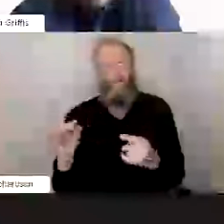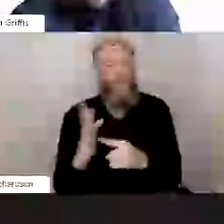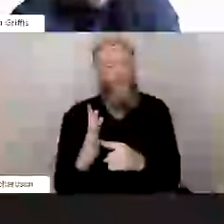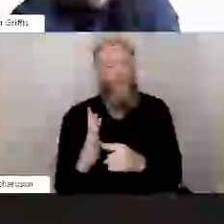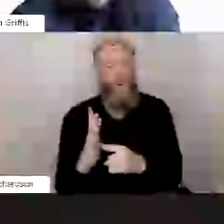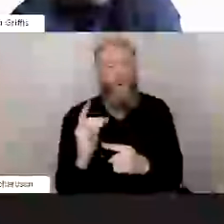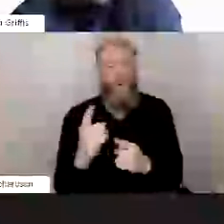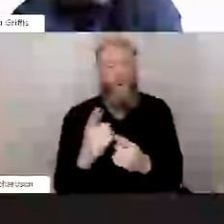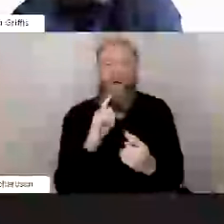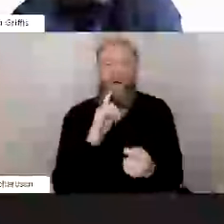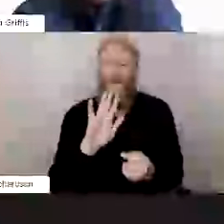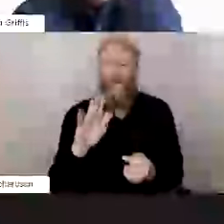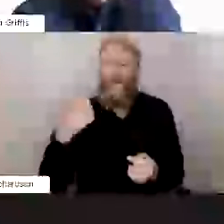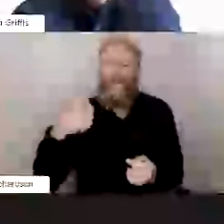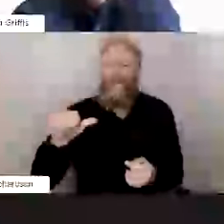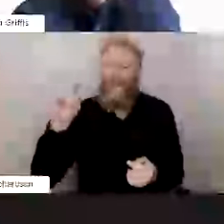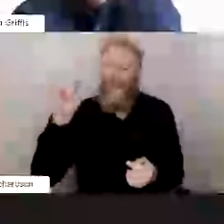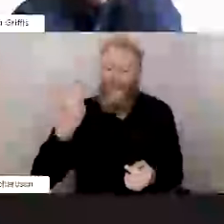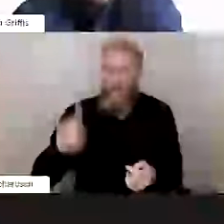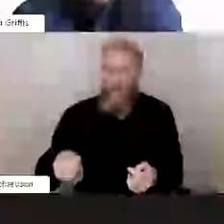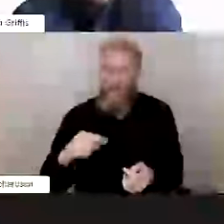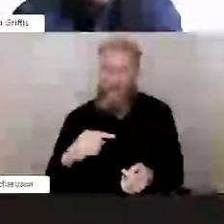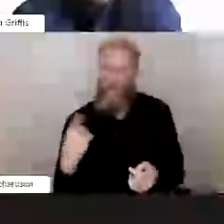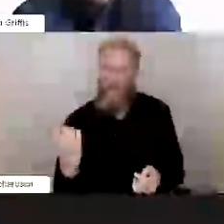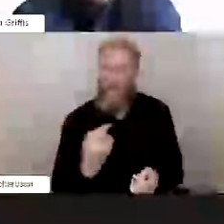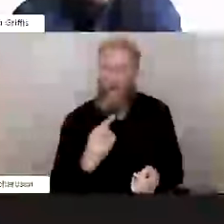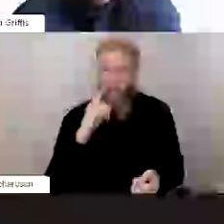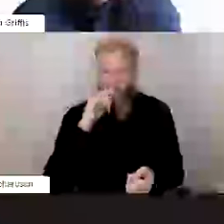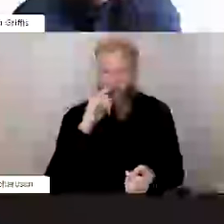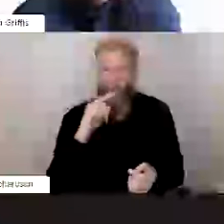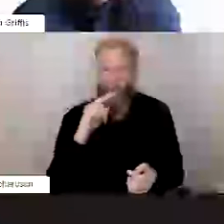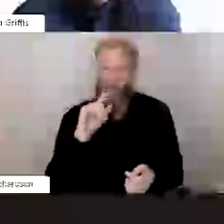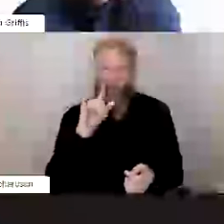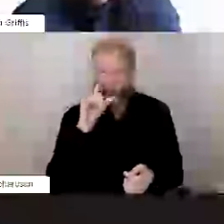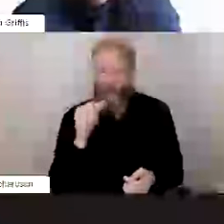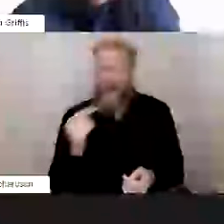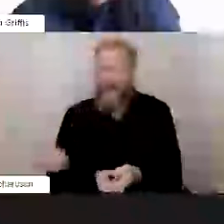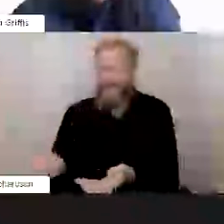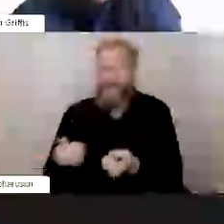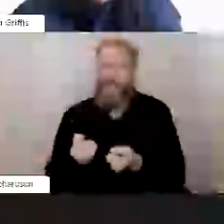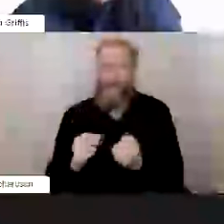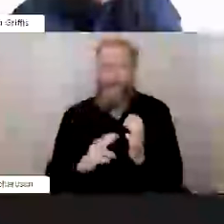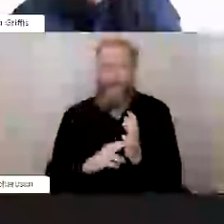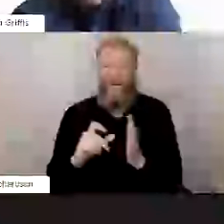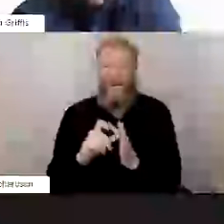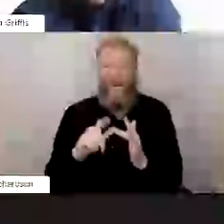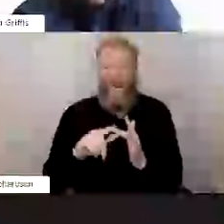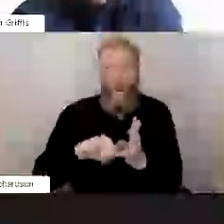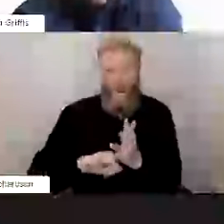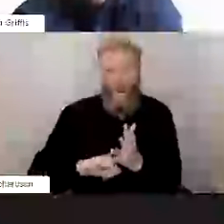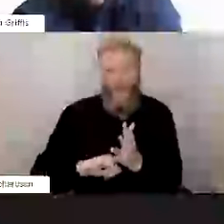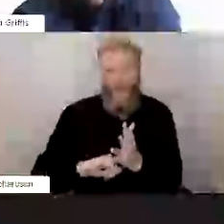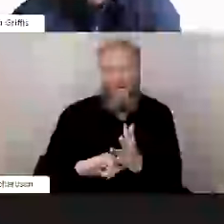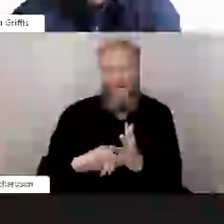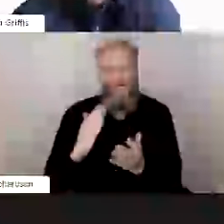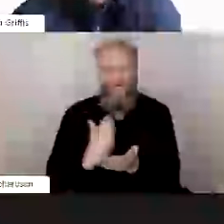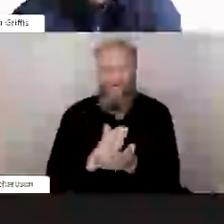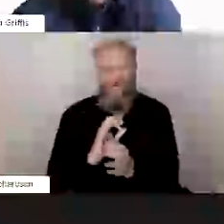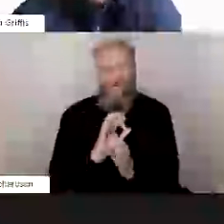least 60,000 of our people are eligible for the NDIS. That's nowhere near what